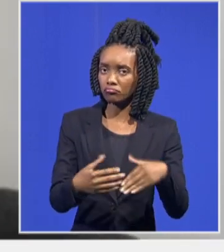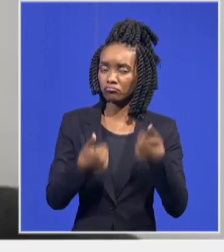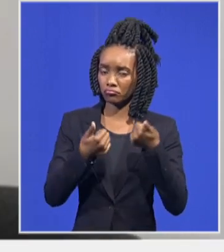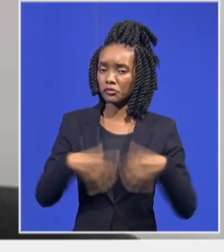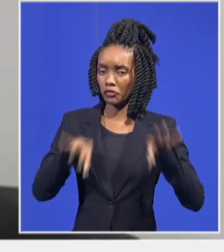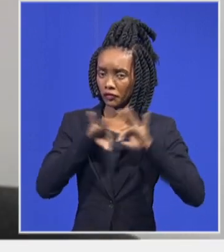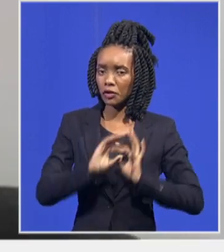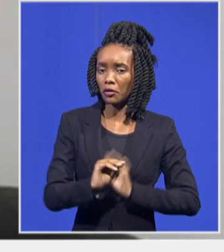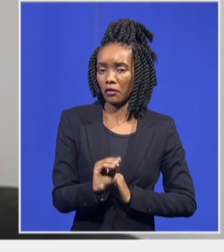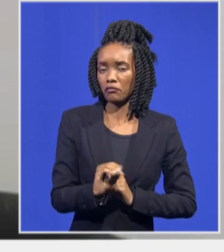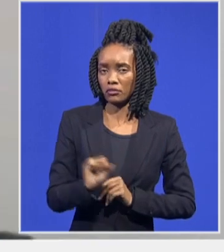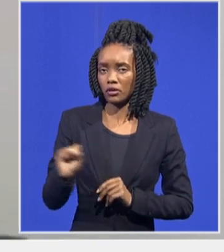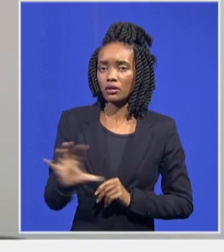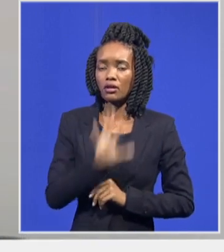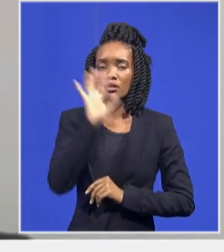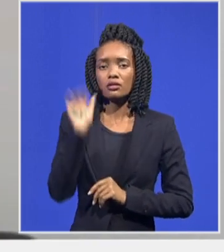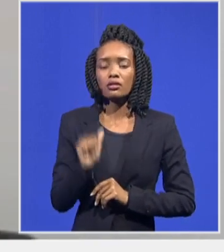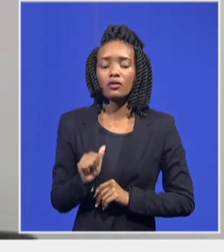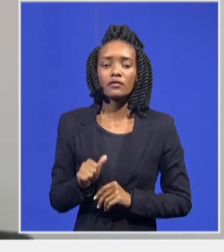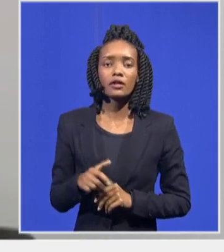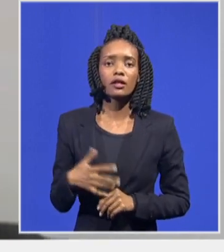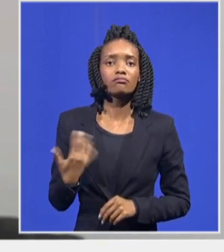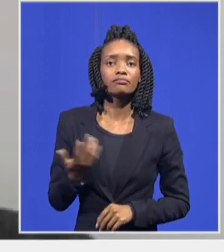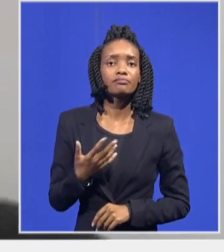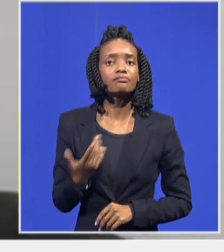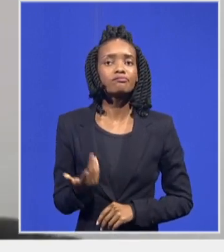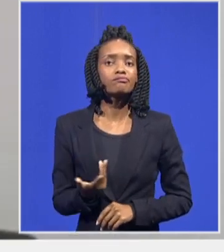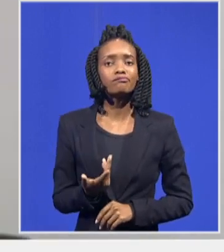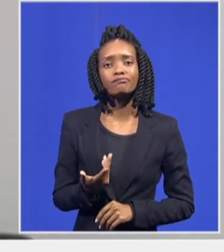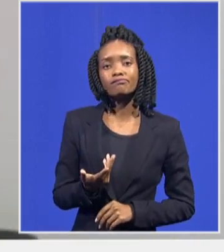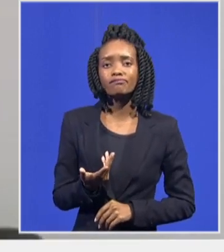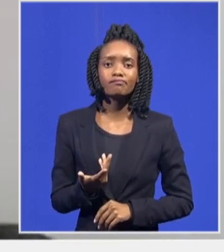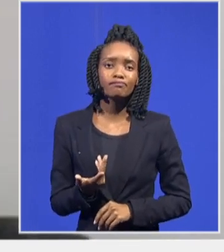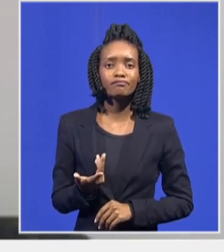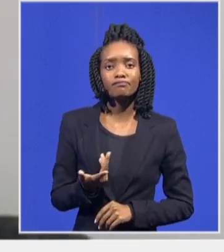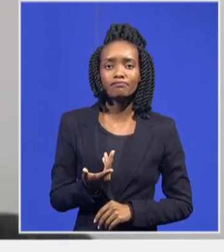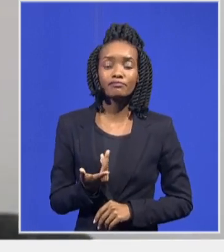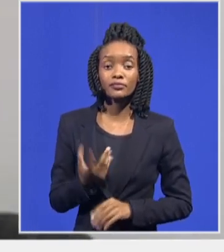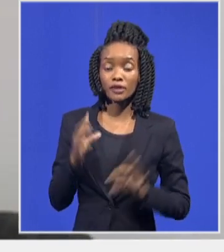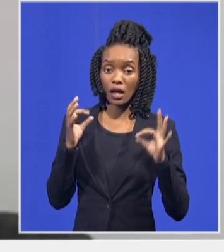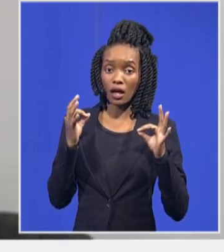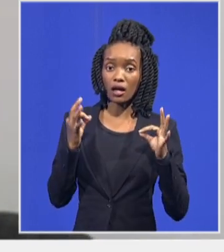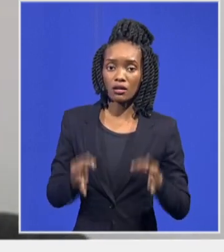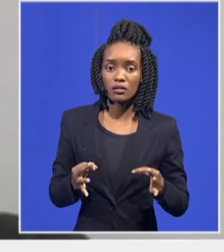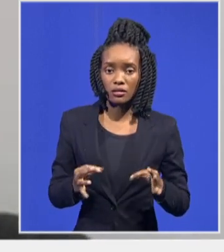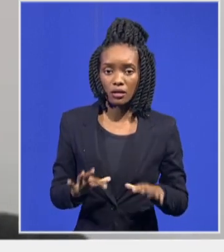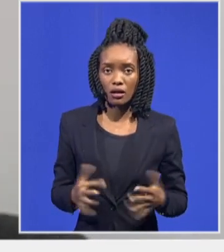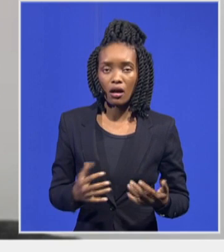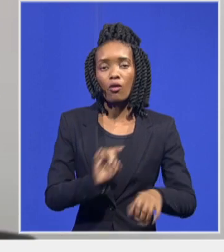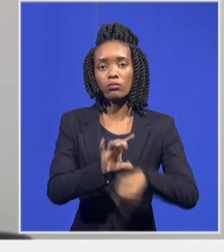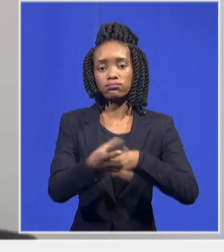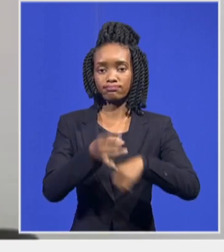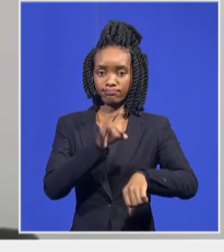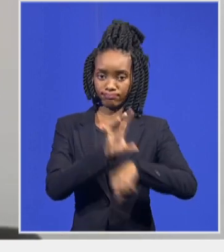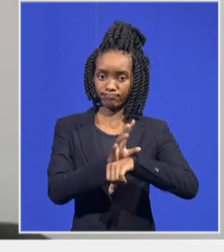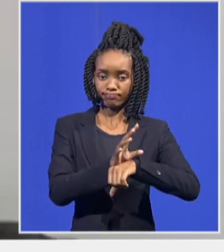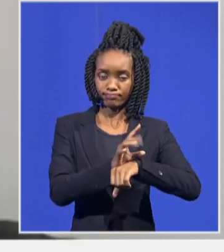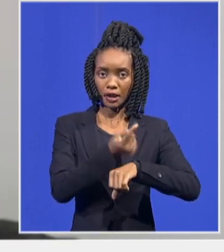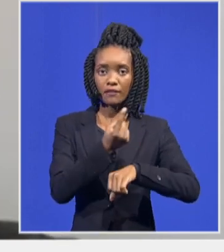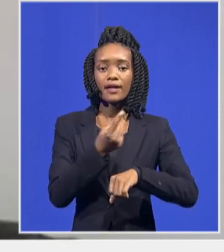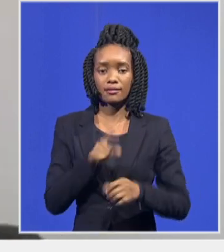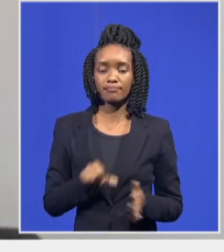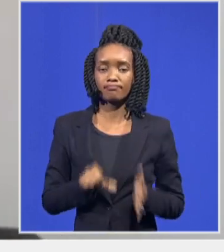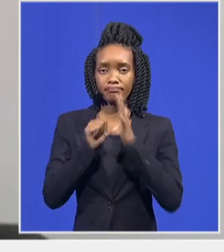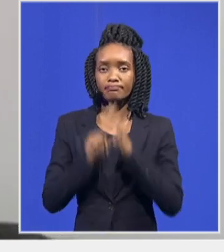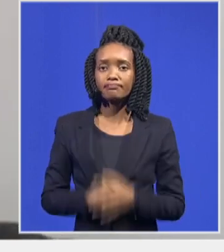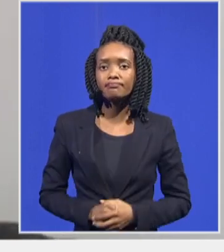South Africa South Africa takes decisions through a consultative process, and this is quite important.